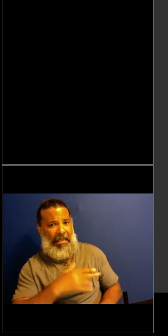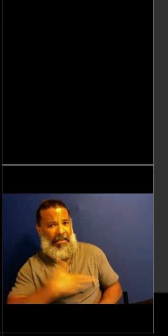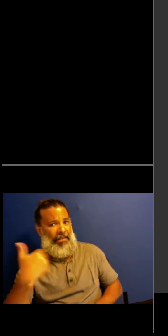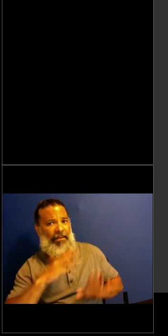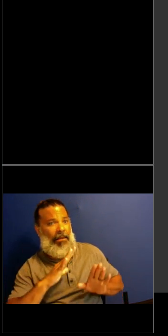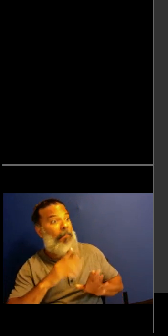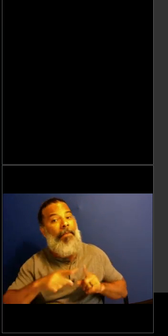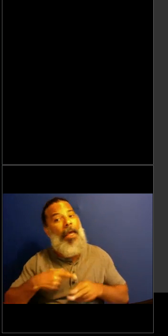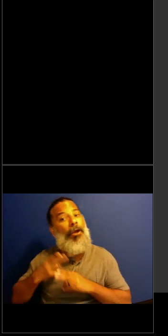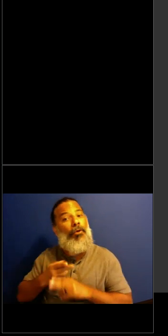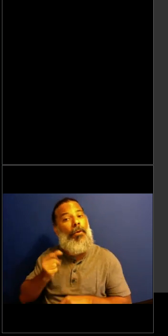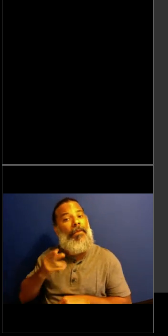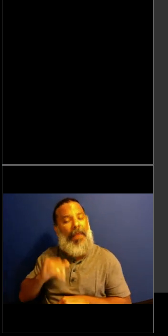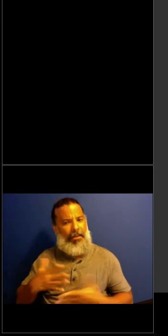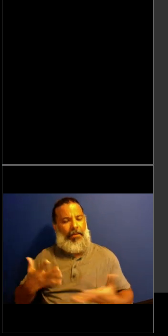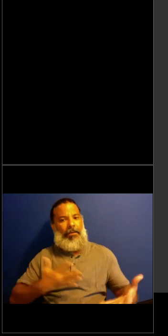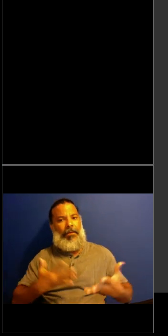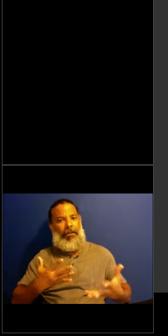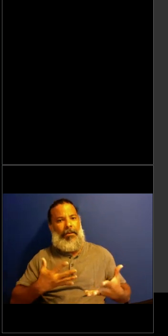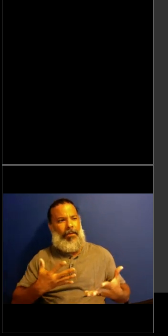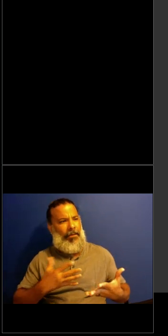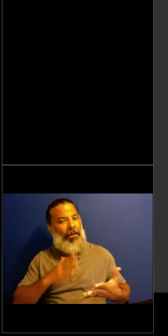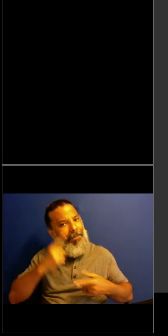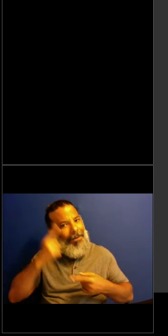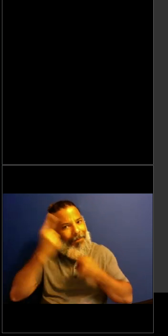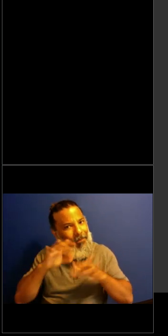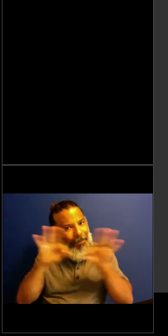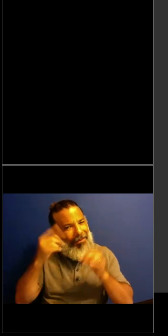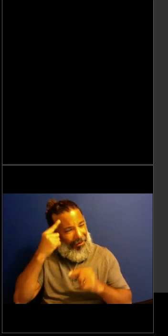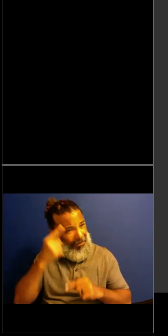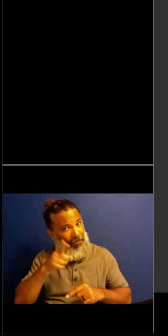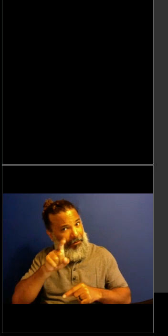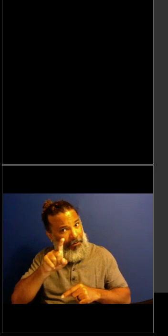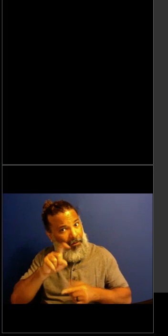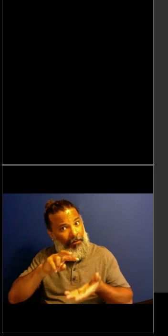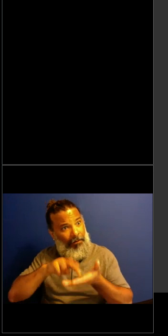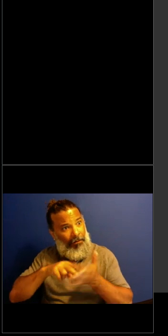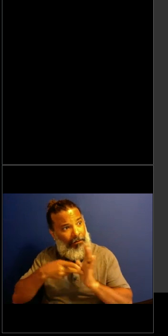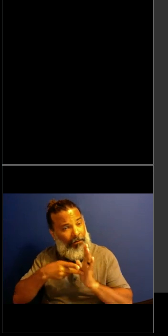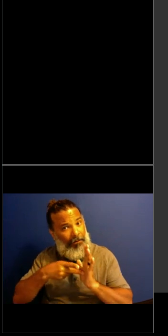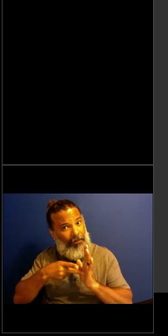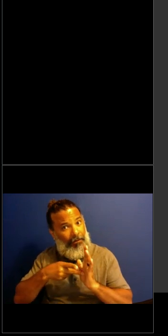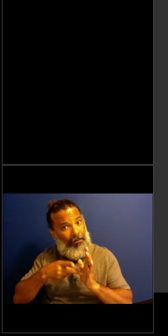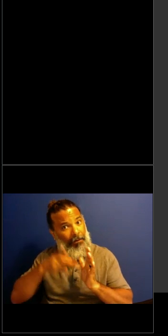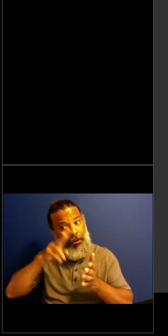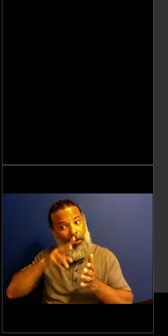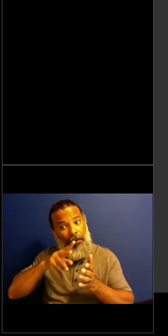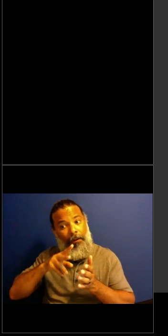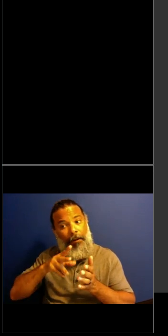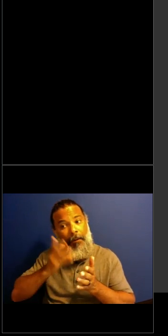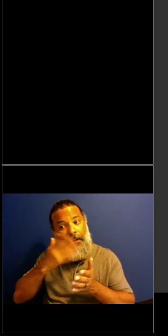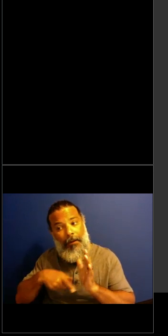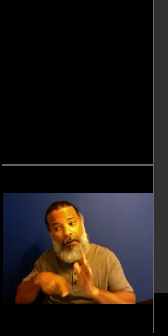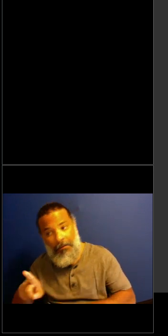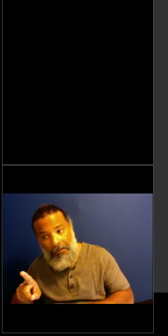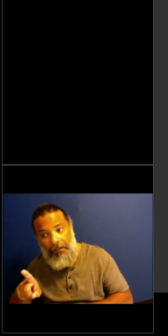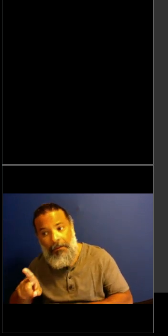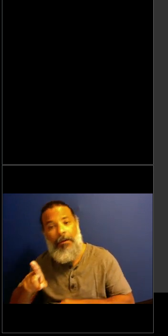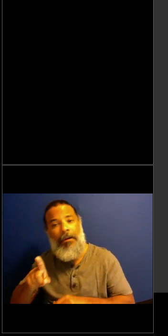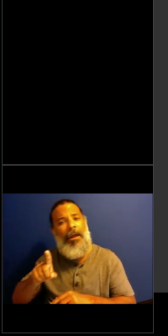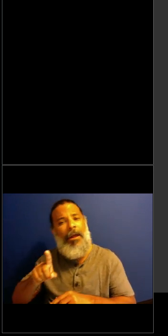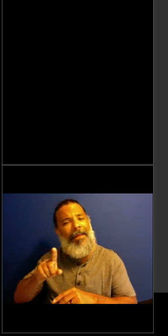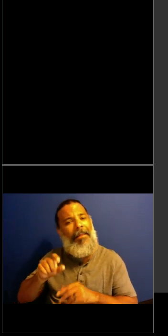to refer to them, it's important to consider whether you may be implicitly misgendering them. And this is